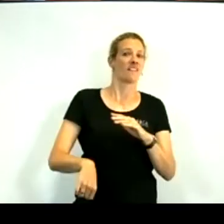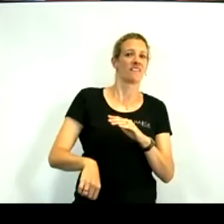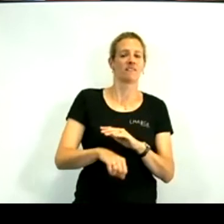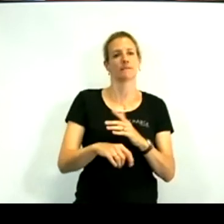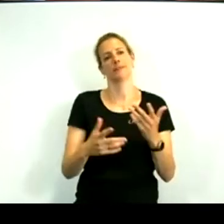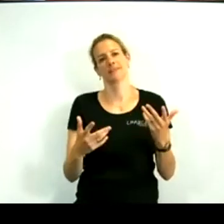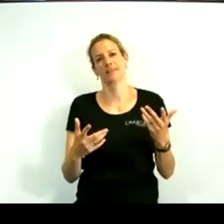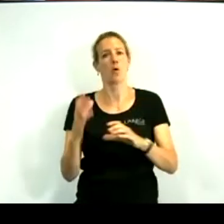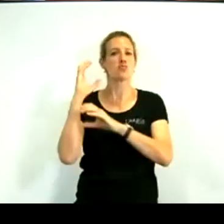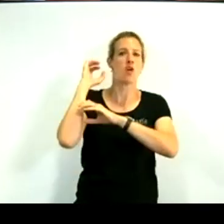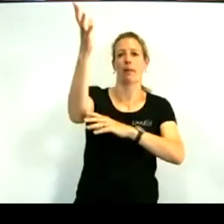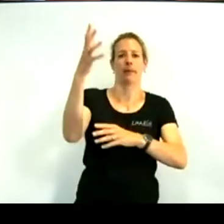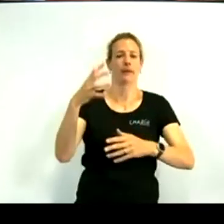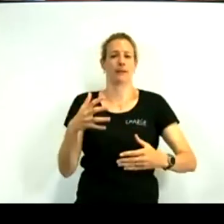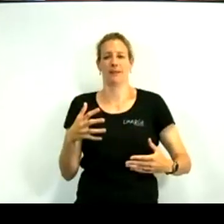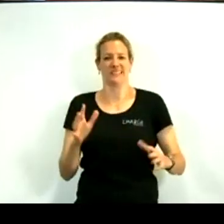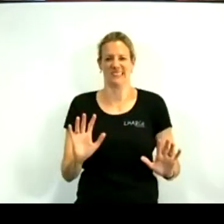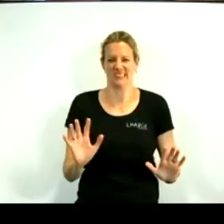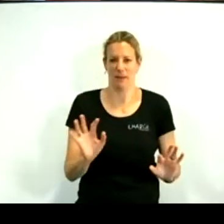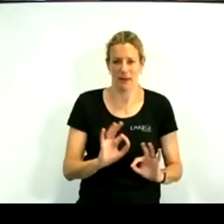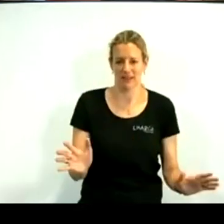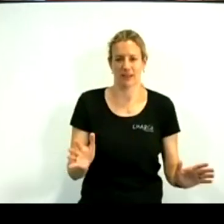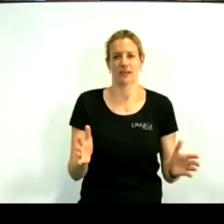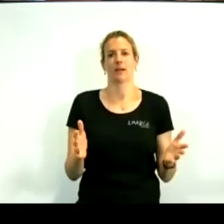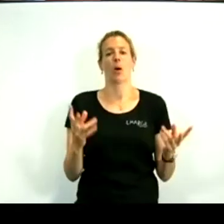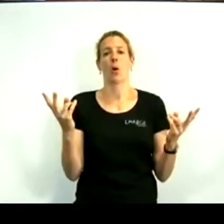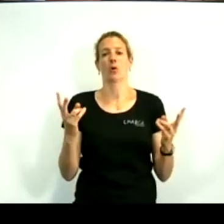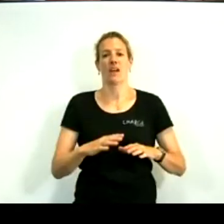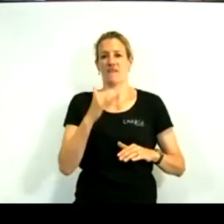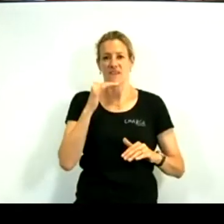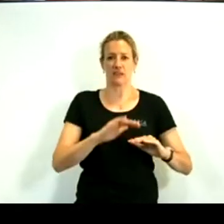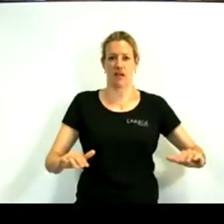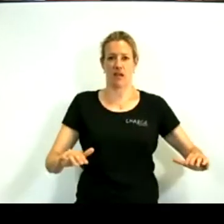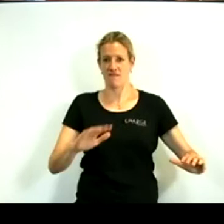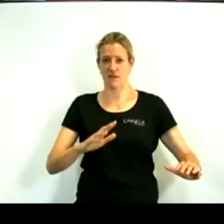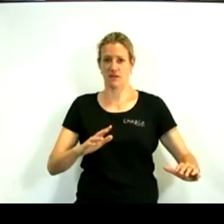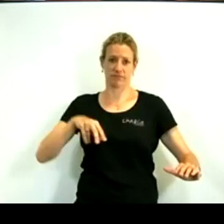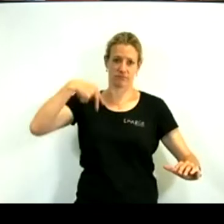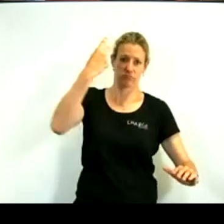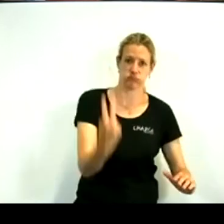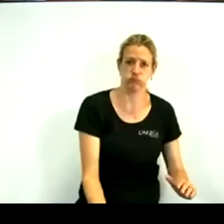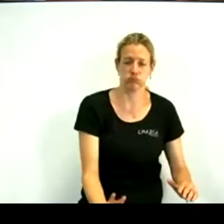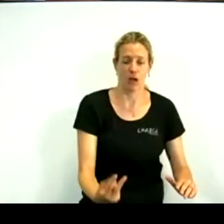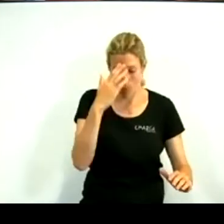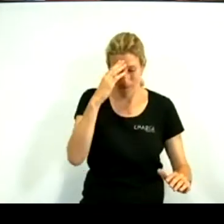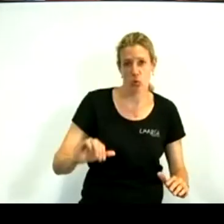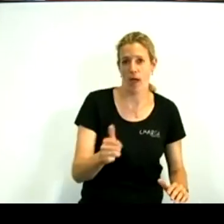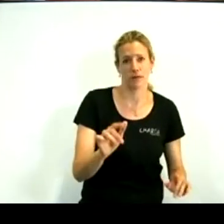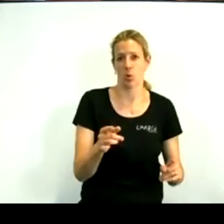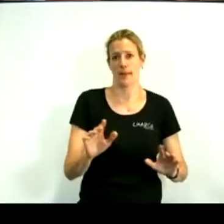them diving headfirst into water. You don't want them doing things like